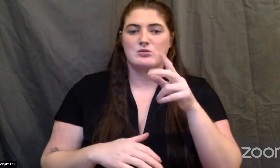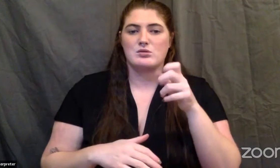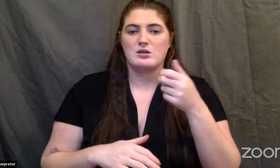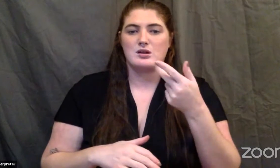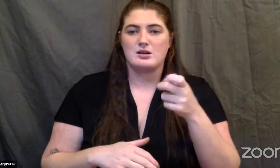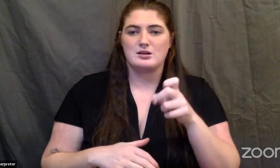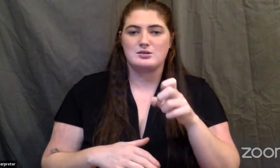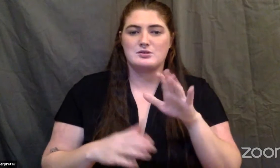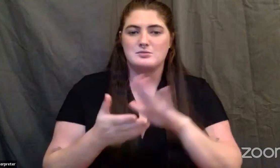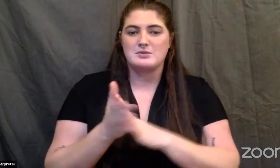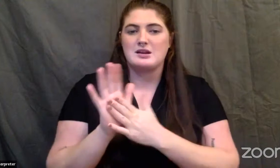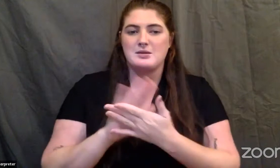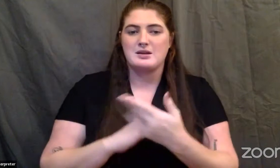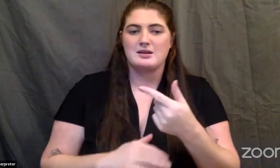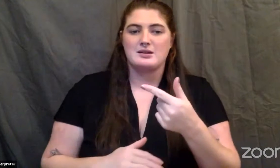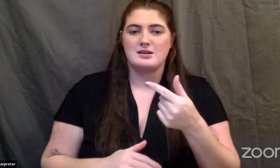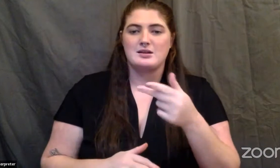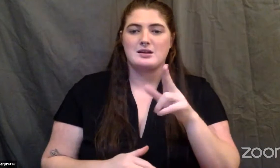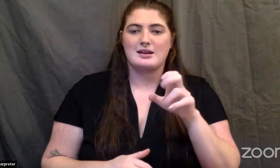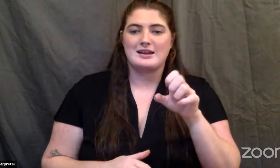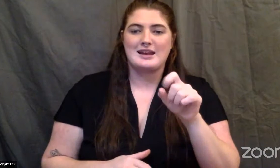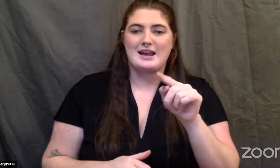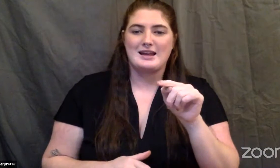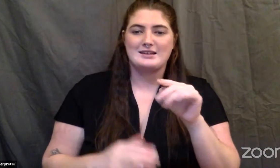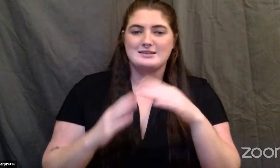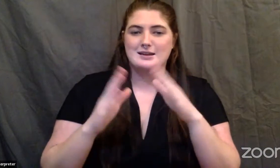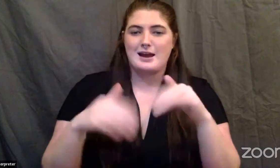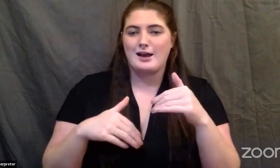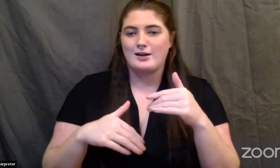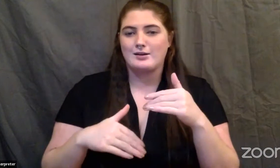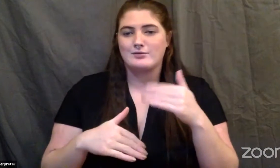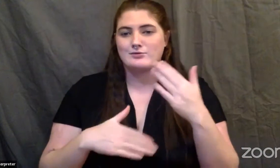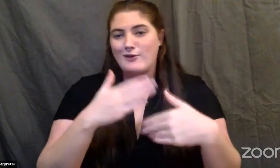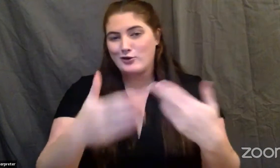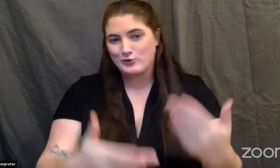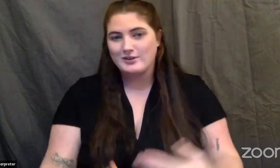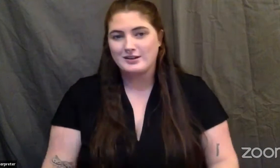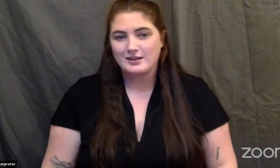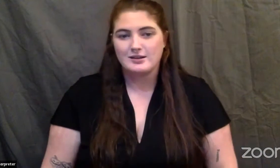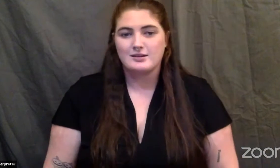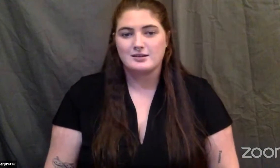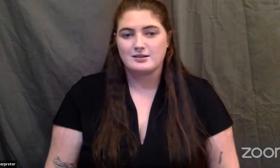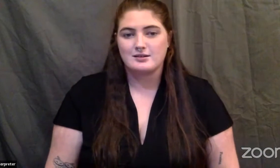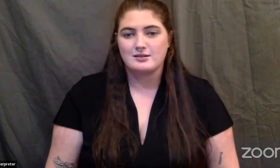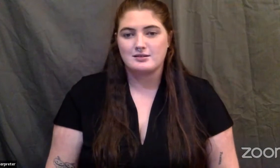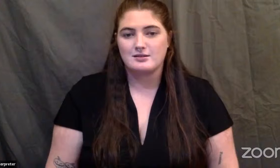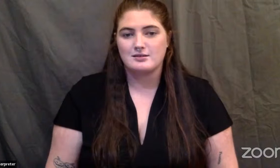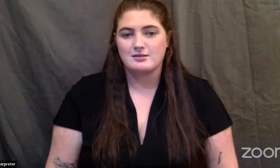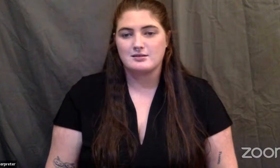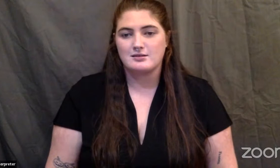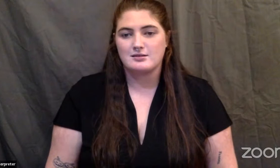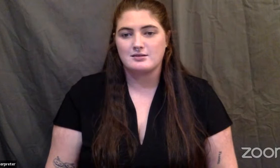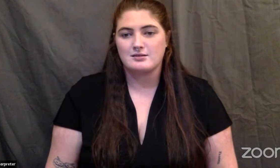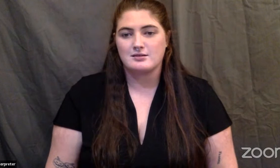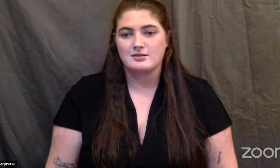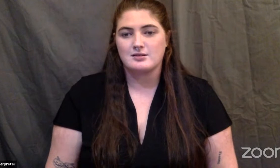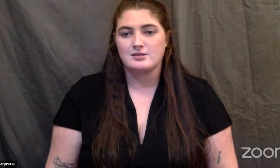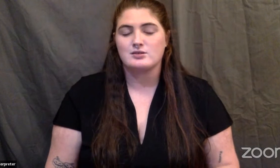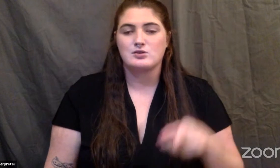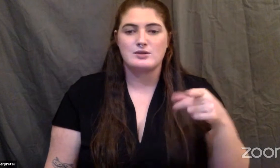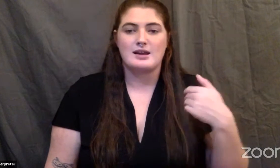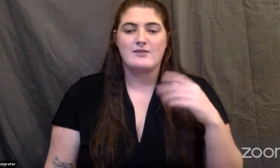or something, with the deck above that eventually. Eventually, yeah. So anyway, they have a